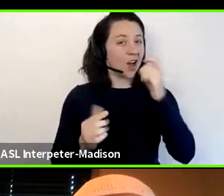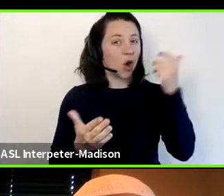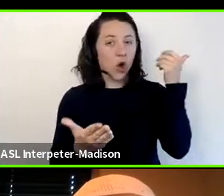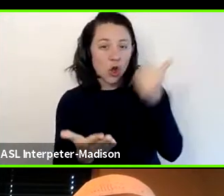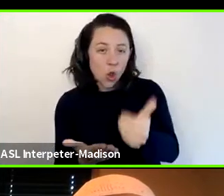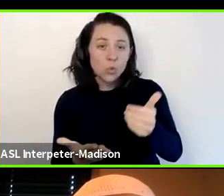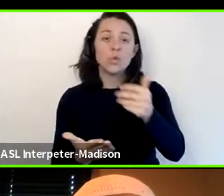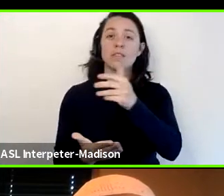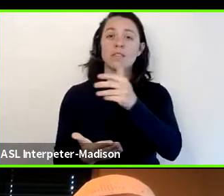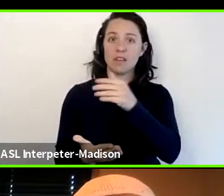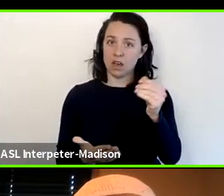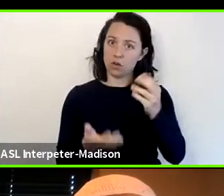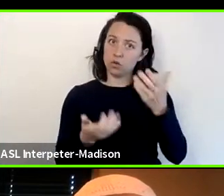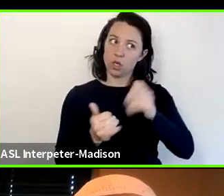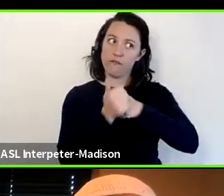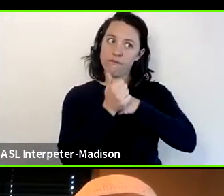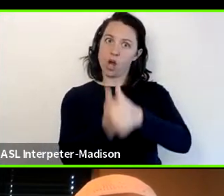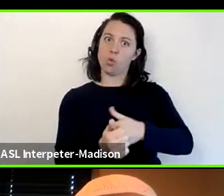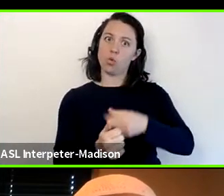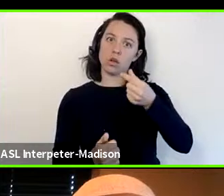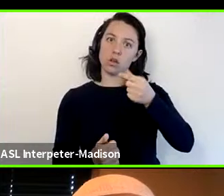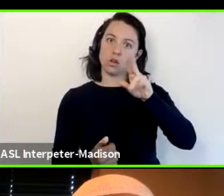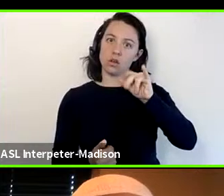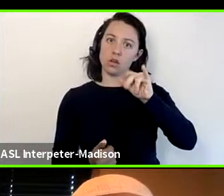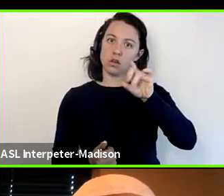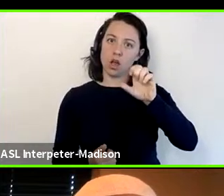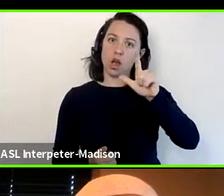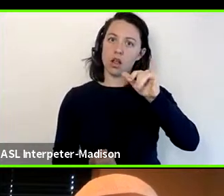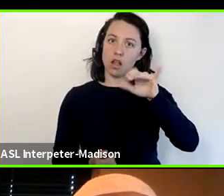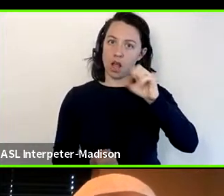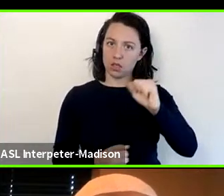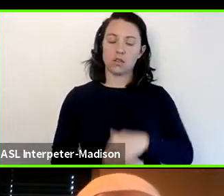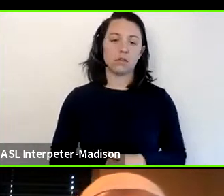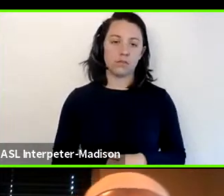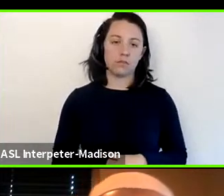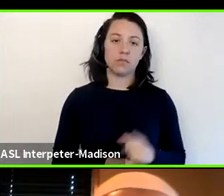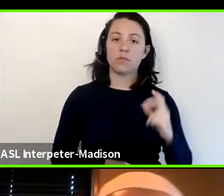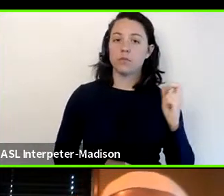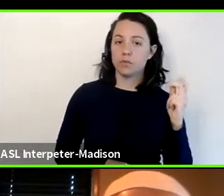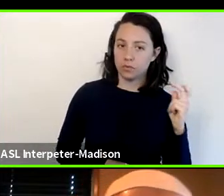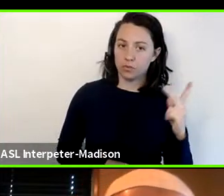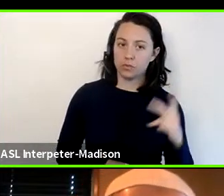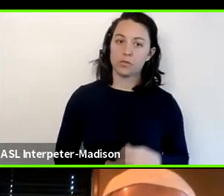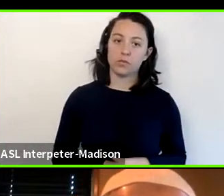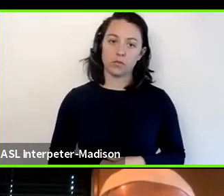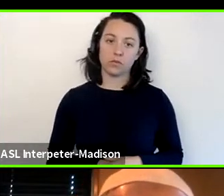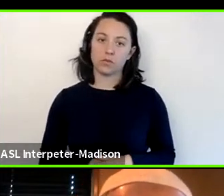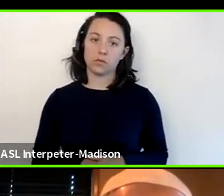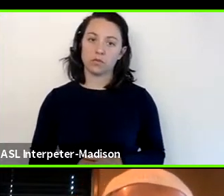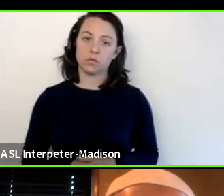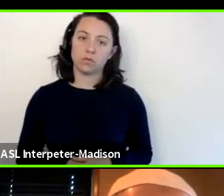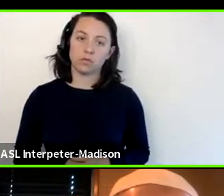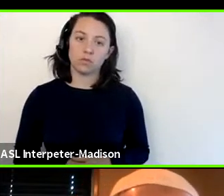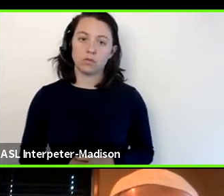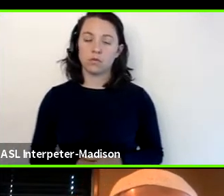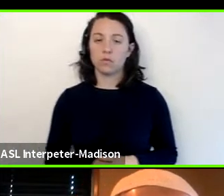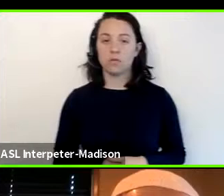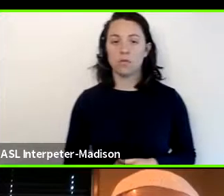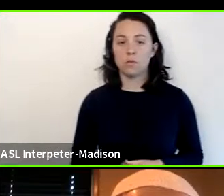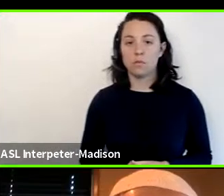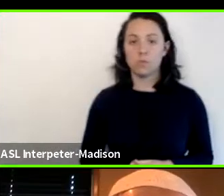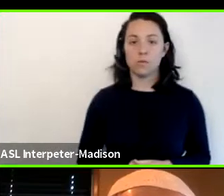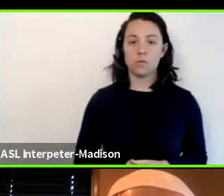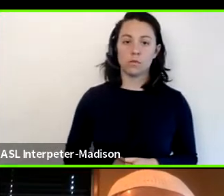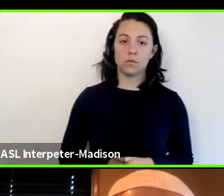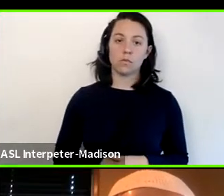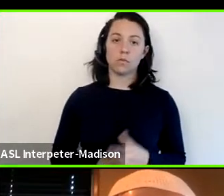the county maximum capacity guidance. Okay. We're thinking of allowing only the people who